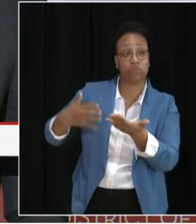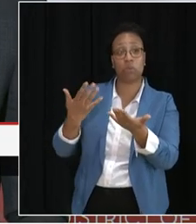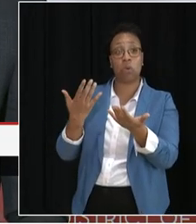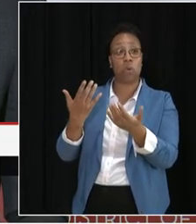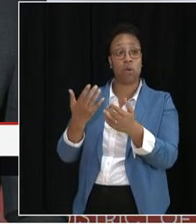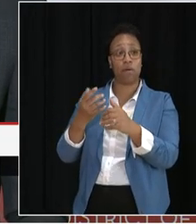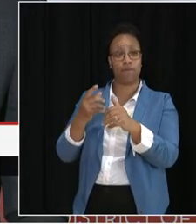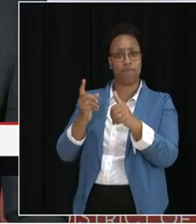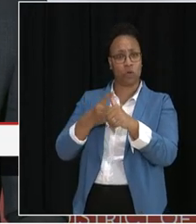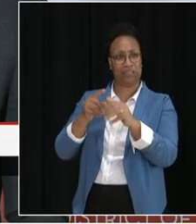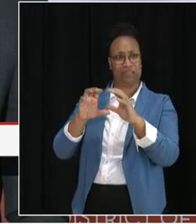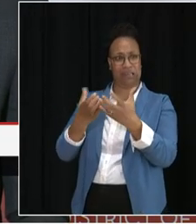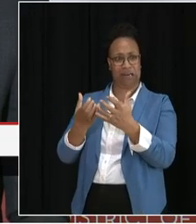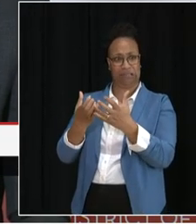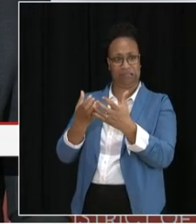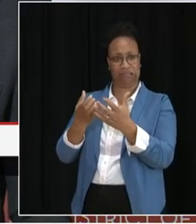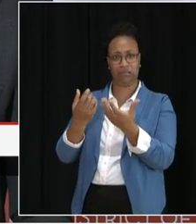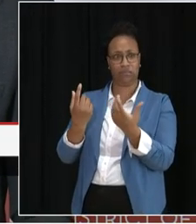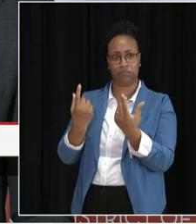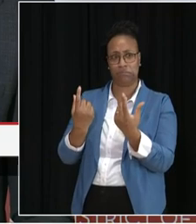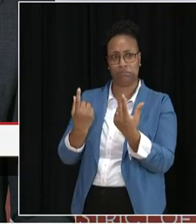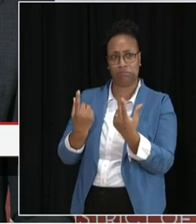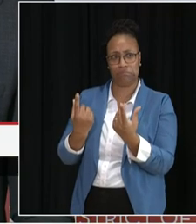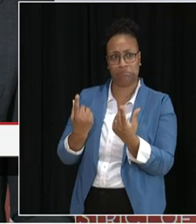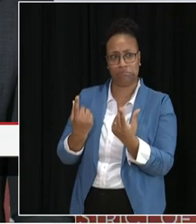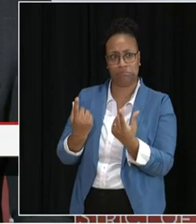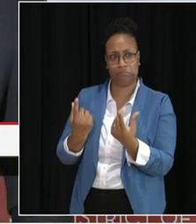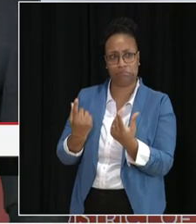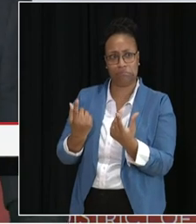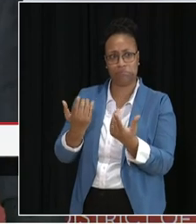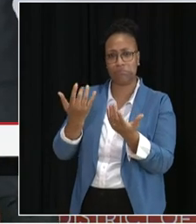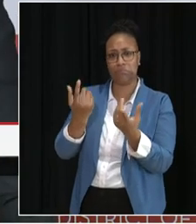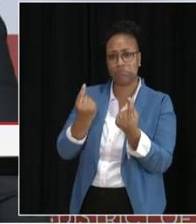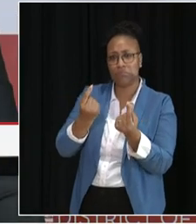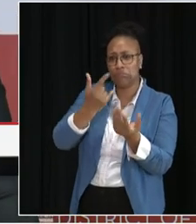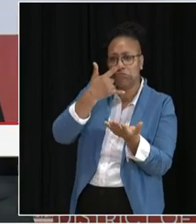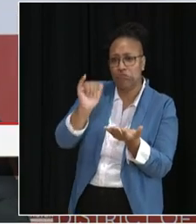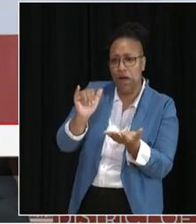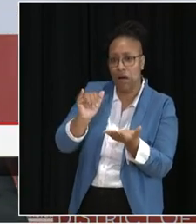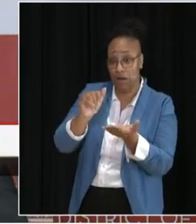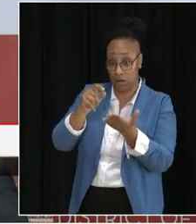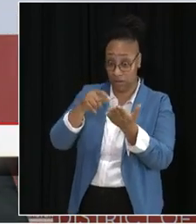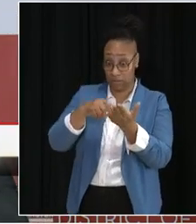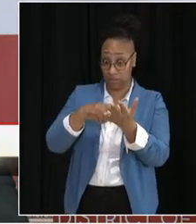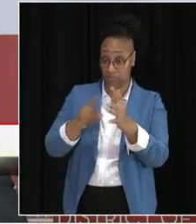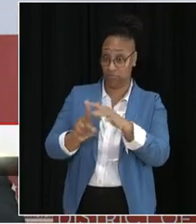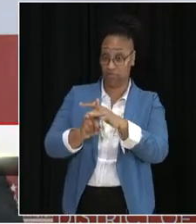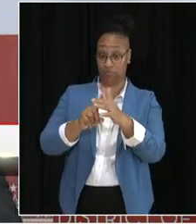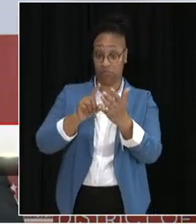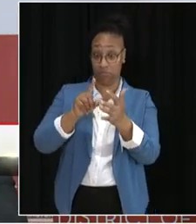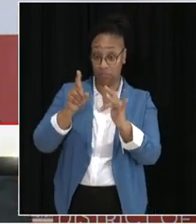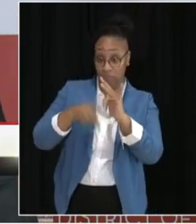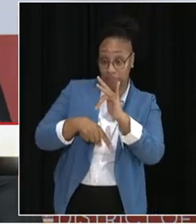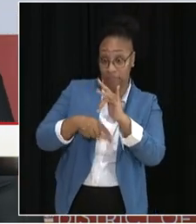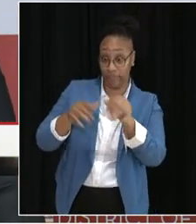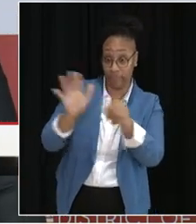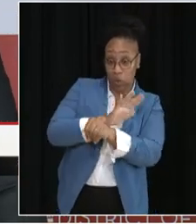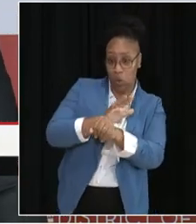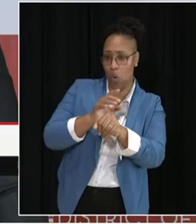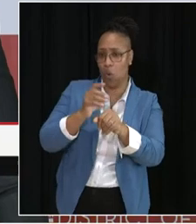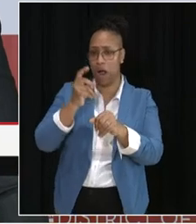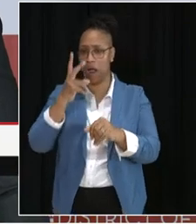they're marked absent for the rest of the day. Is that? There was